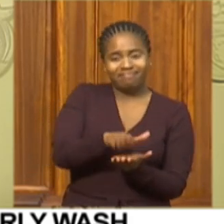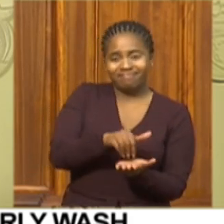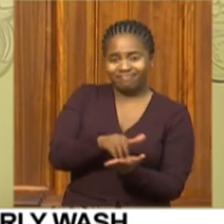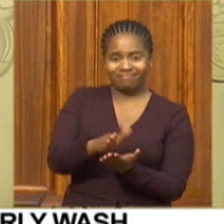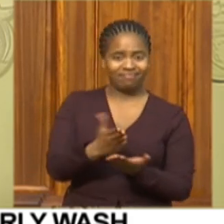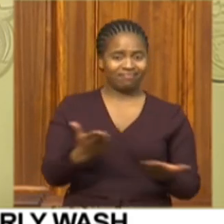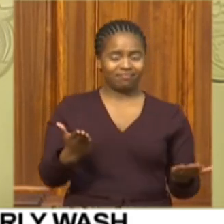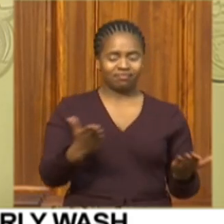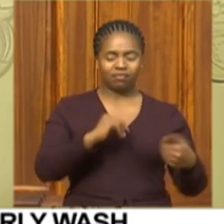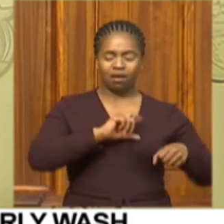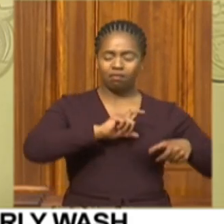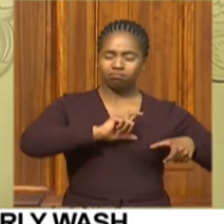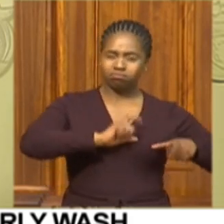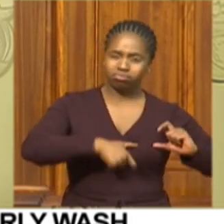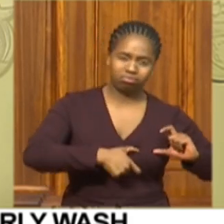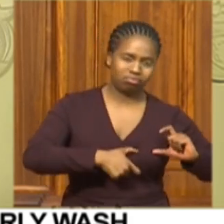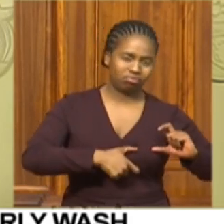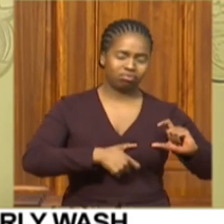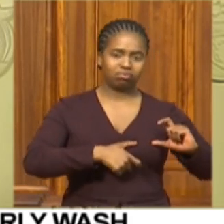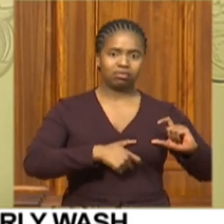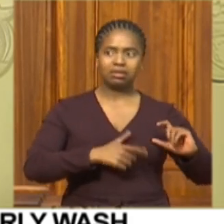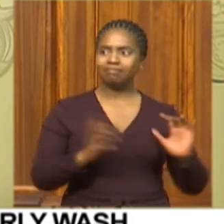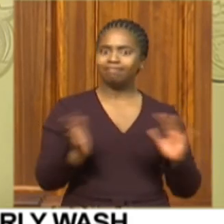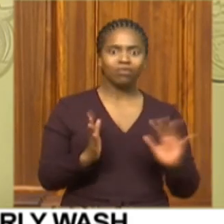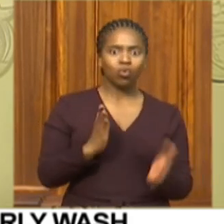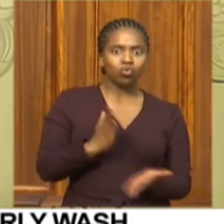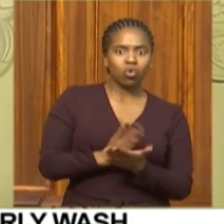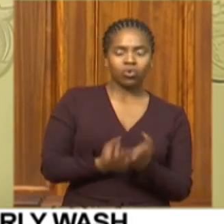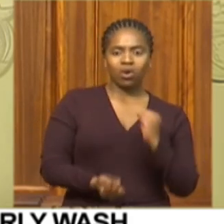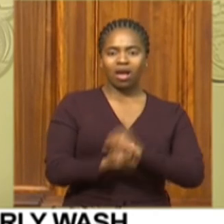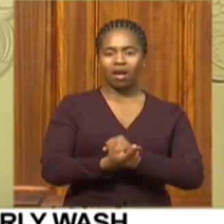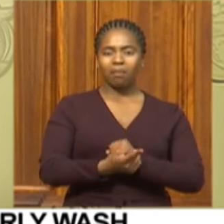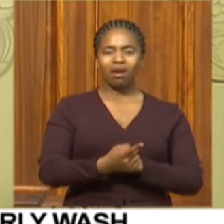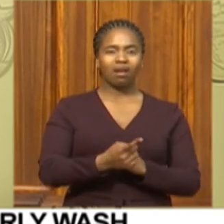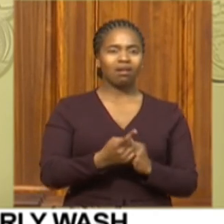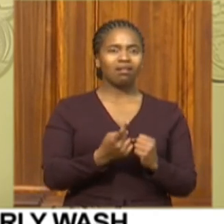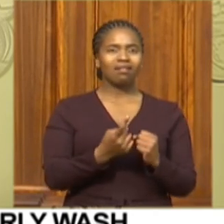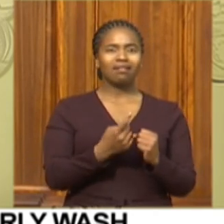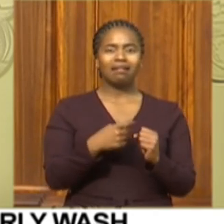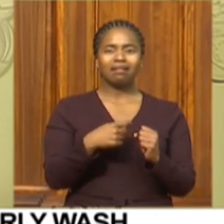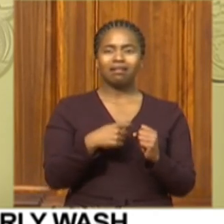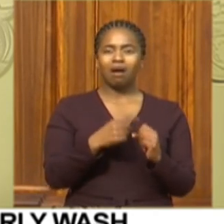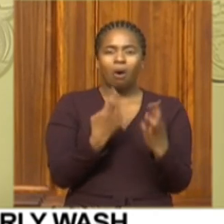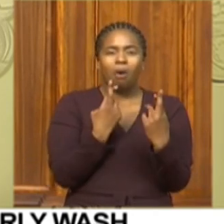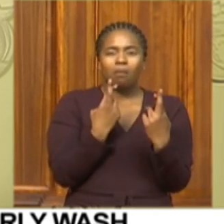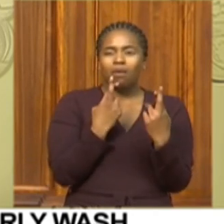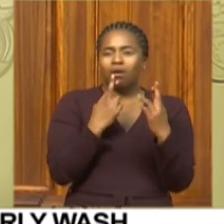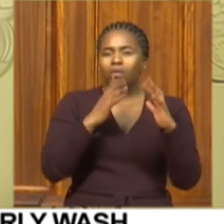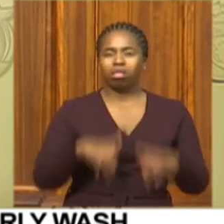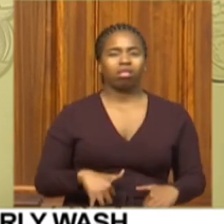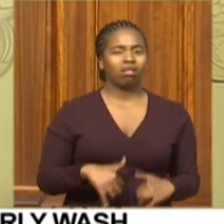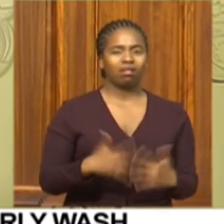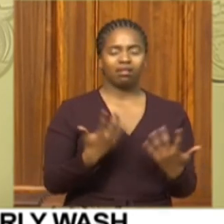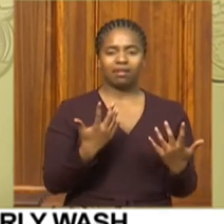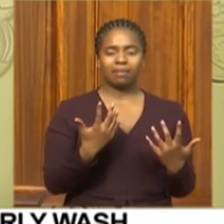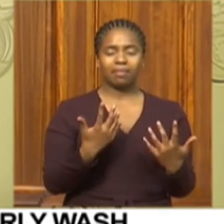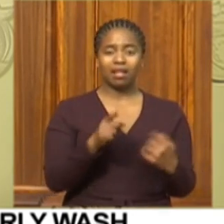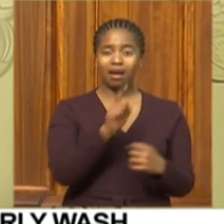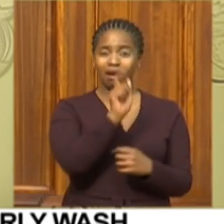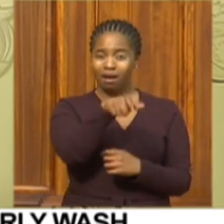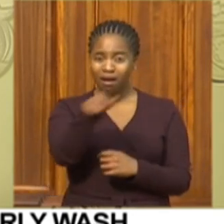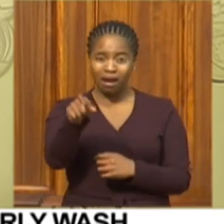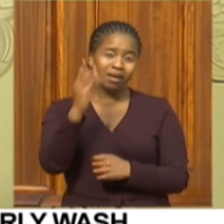caused pain, anxiety, and despair that no person should ever have to endure.